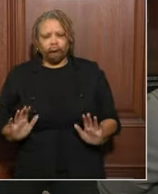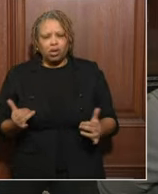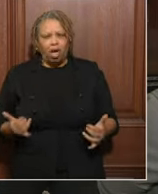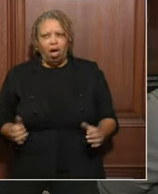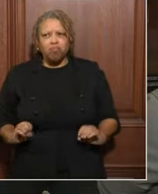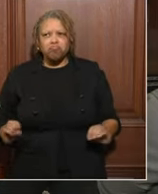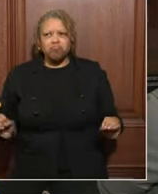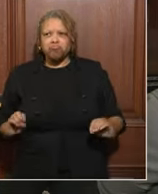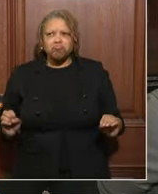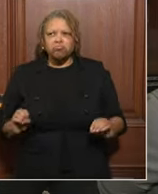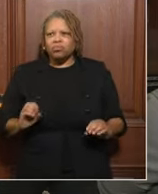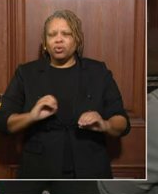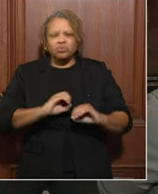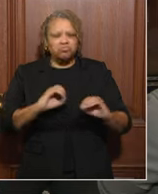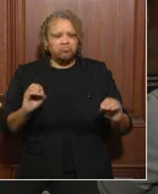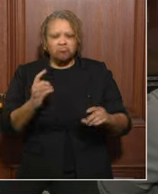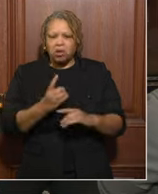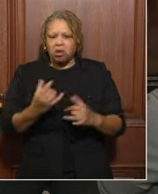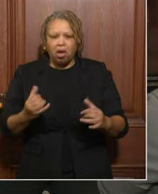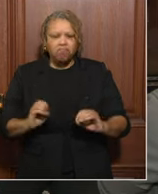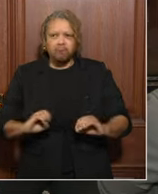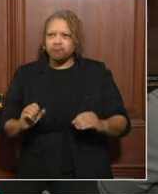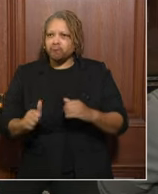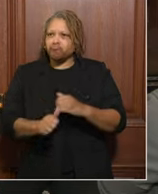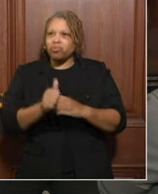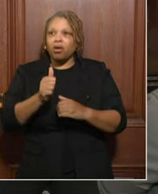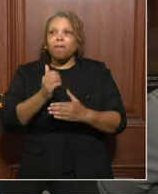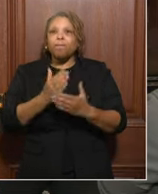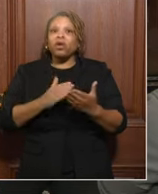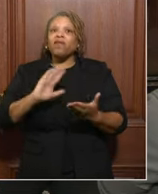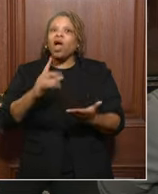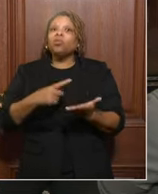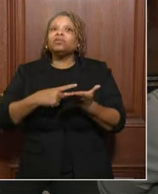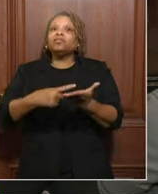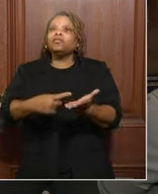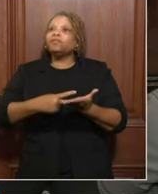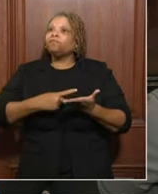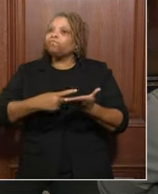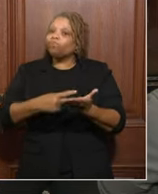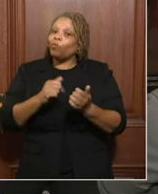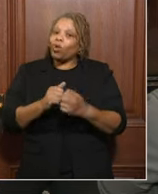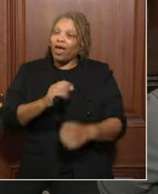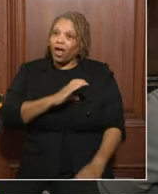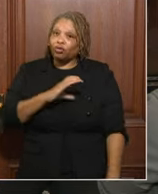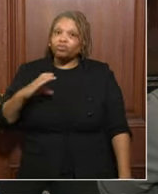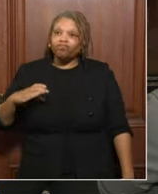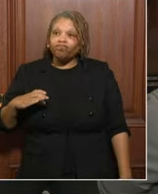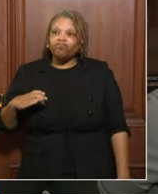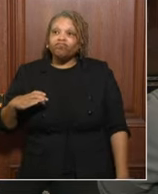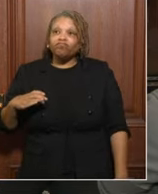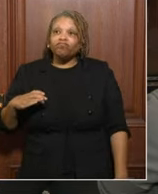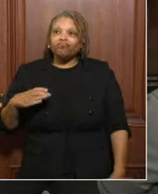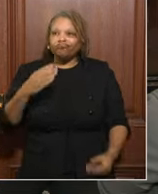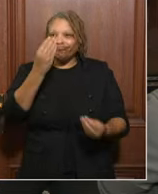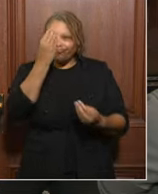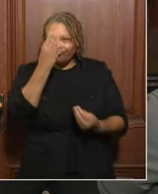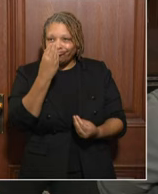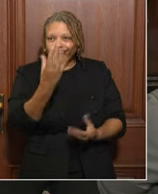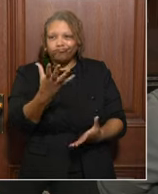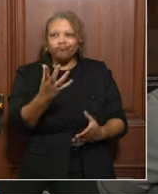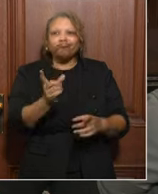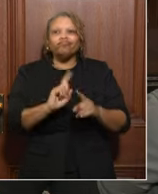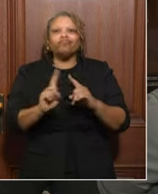our discussion with the council members is just the levels of